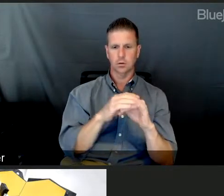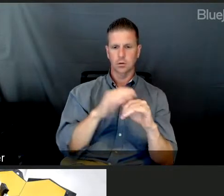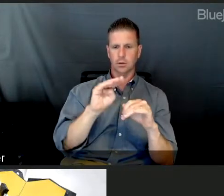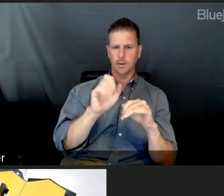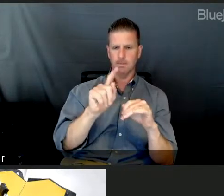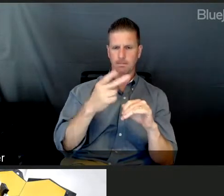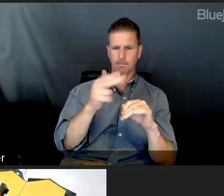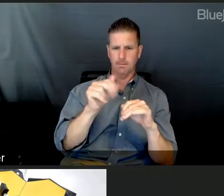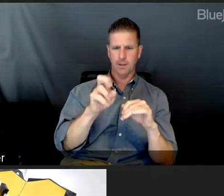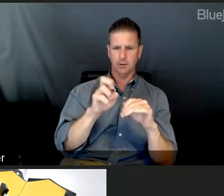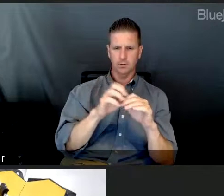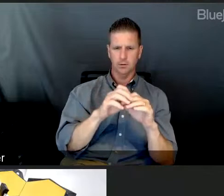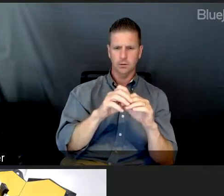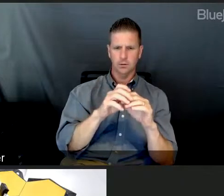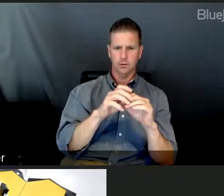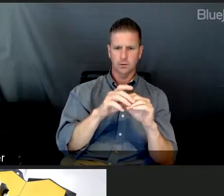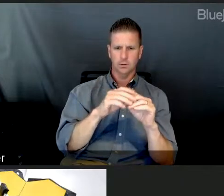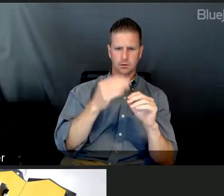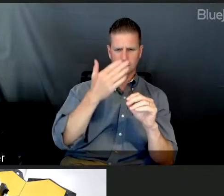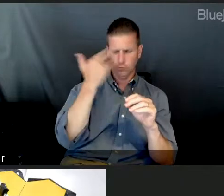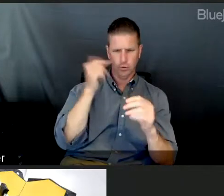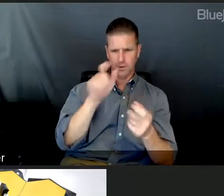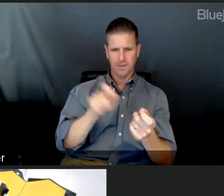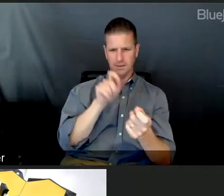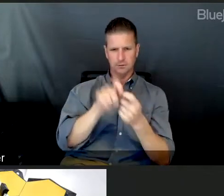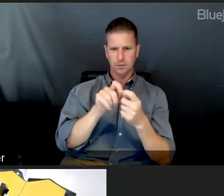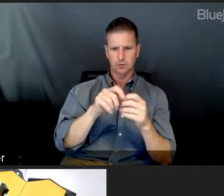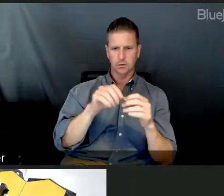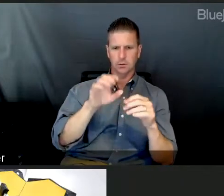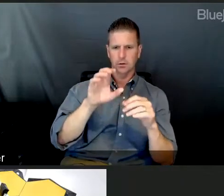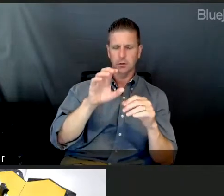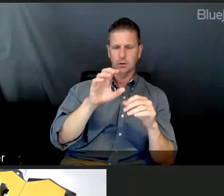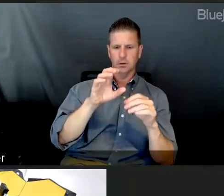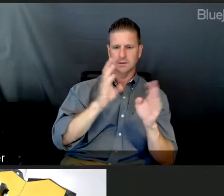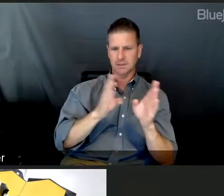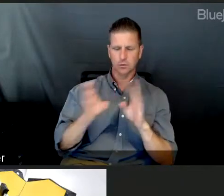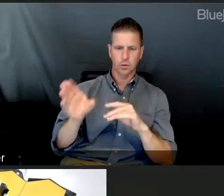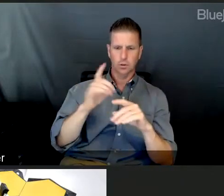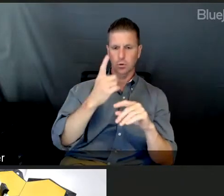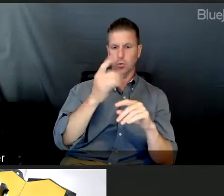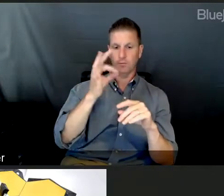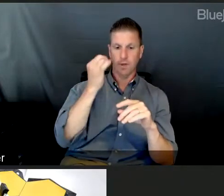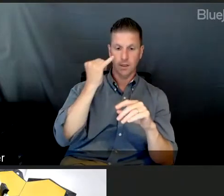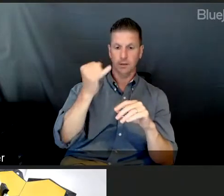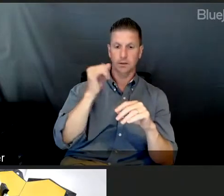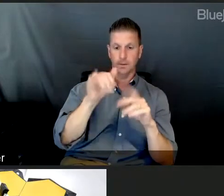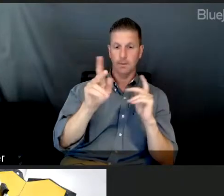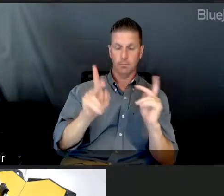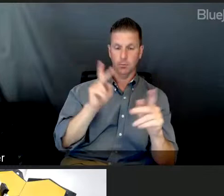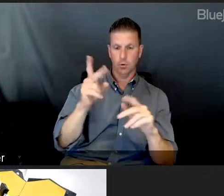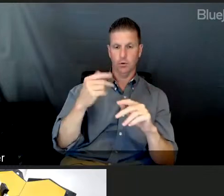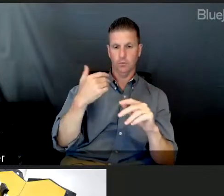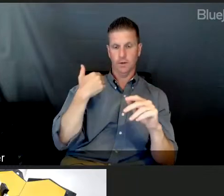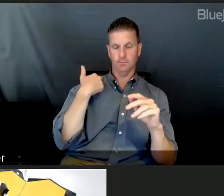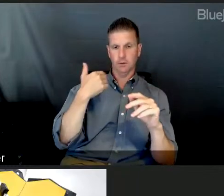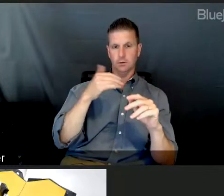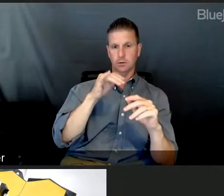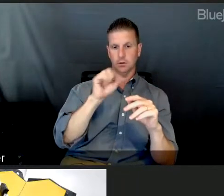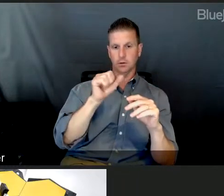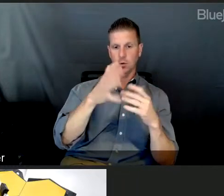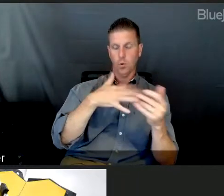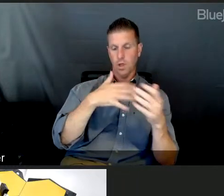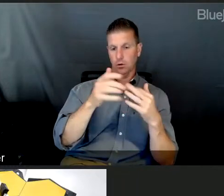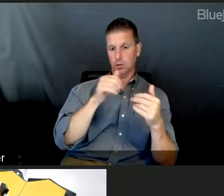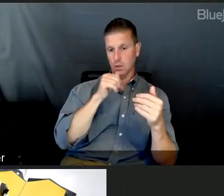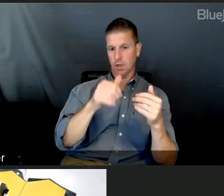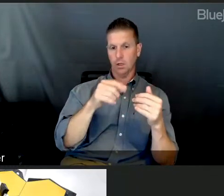methane, CO, I forget the exact condensation sequence. And so one of the ideas that people do have is whether or not